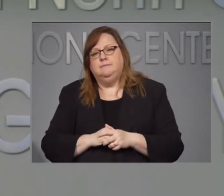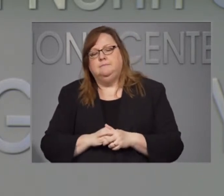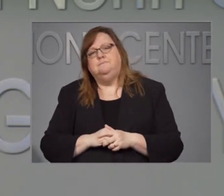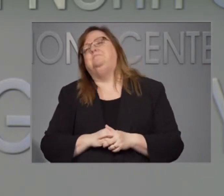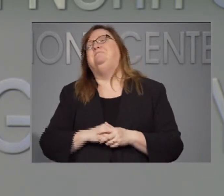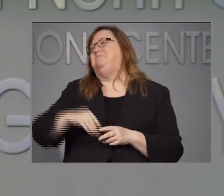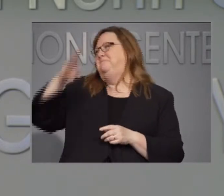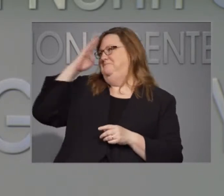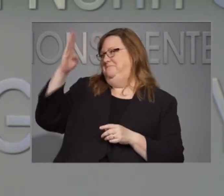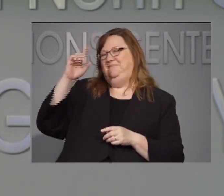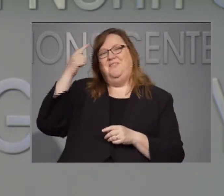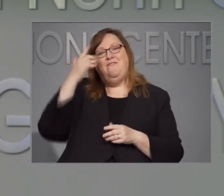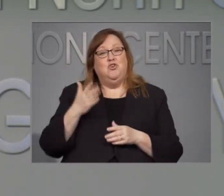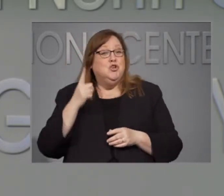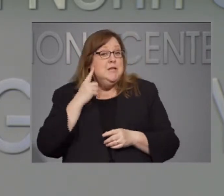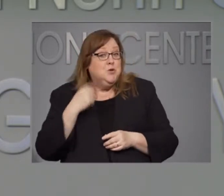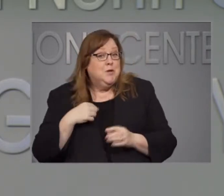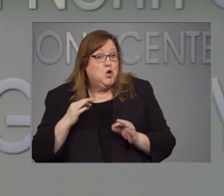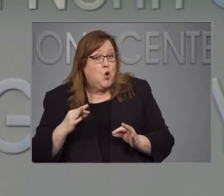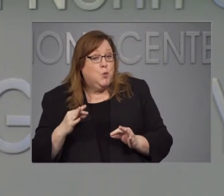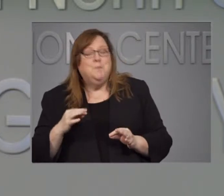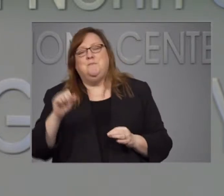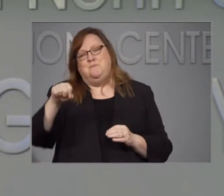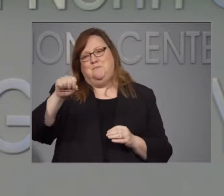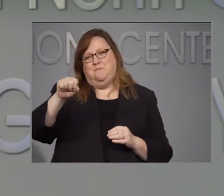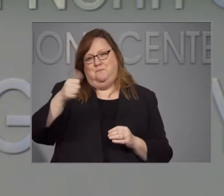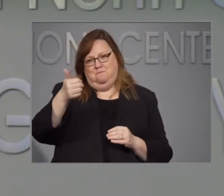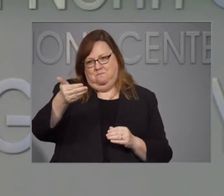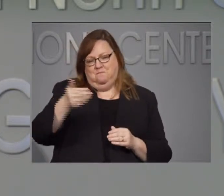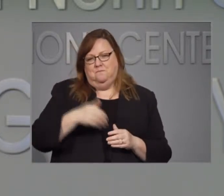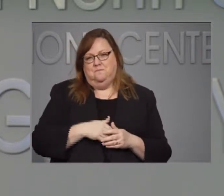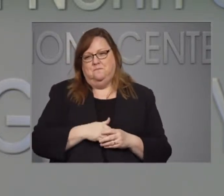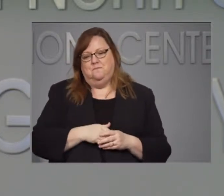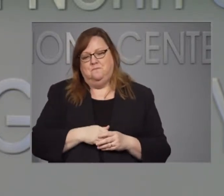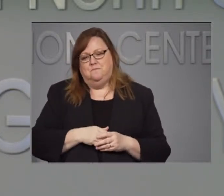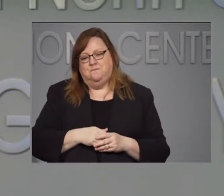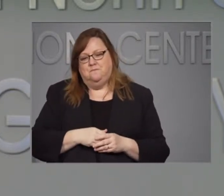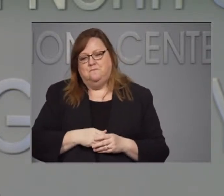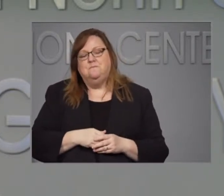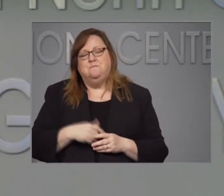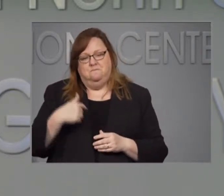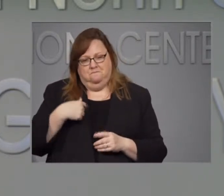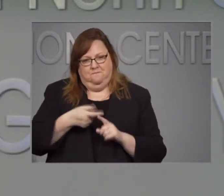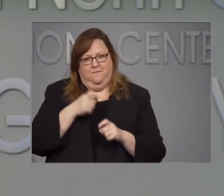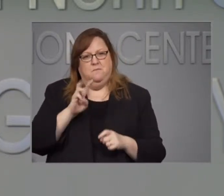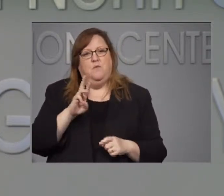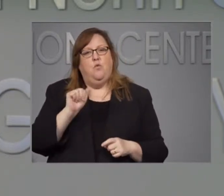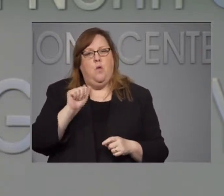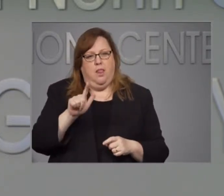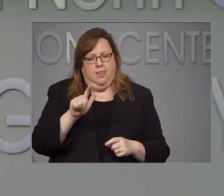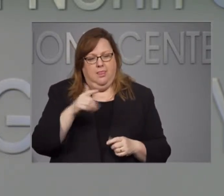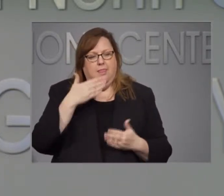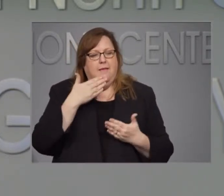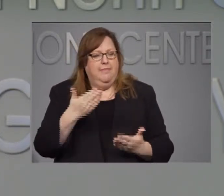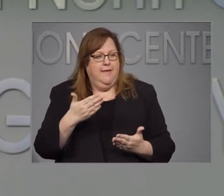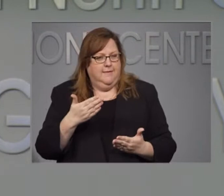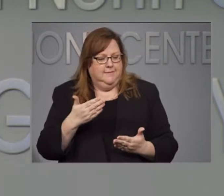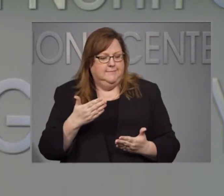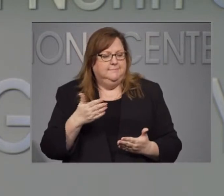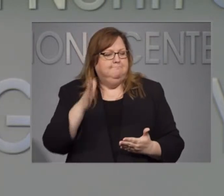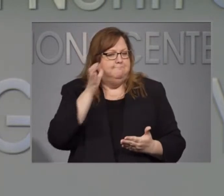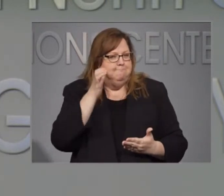All right. Hi there, Governor. Can you hear me? Yes. This is Laura Leslie from WRAL. Thanks for letting me ask a